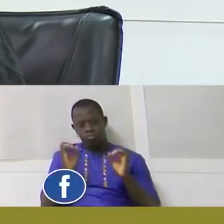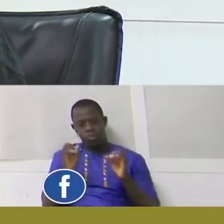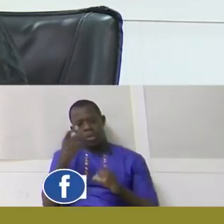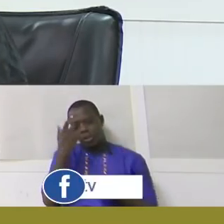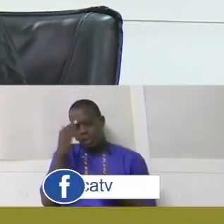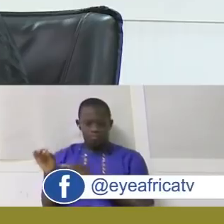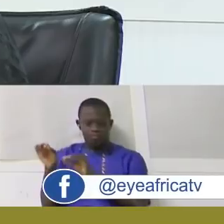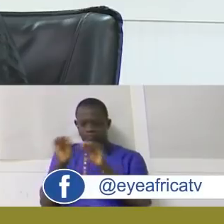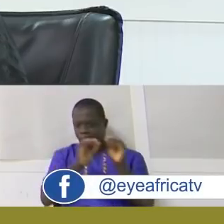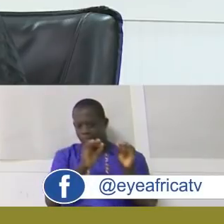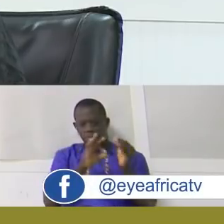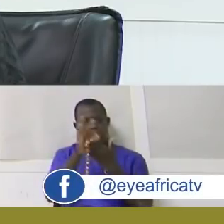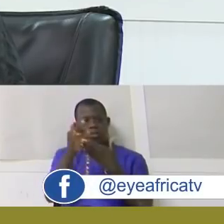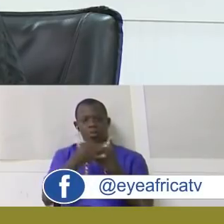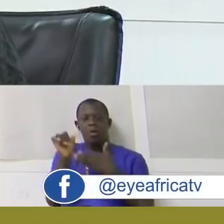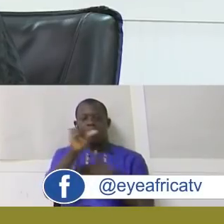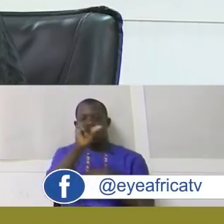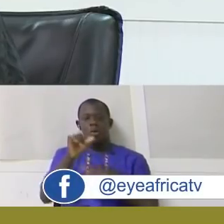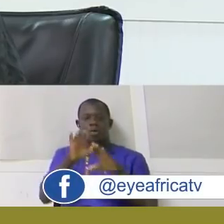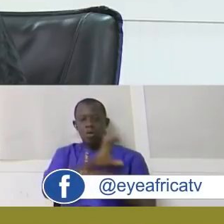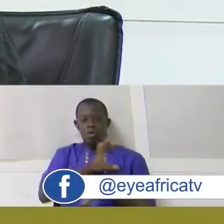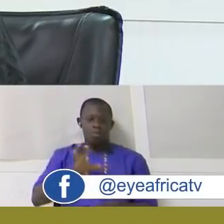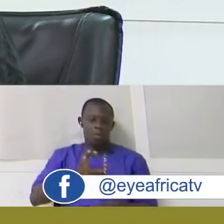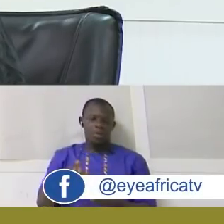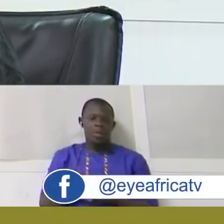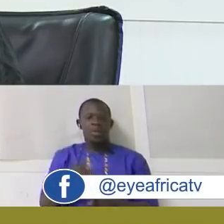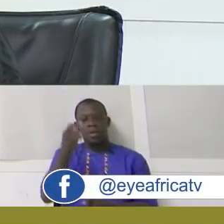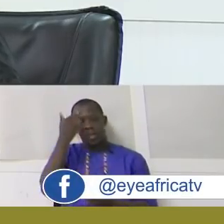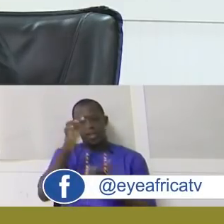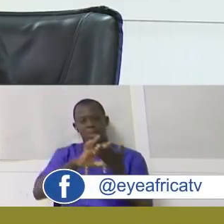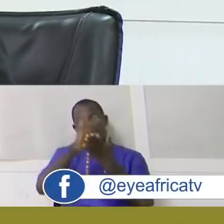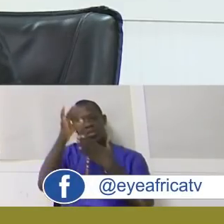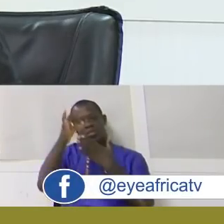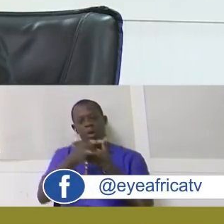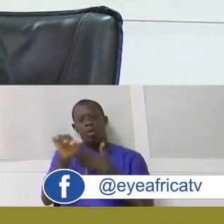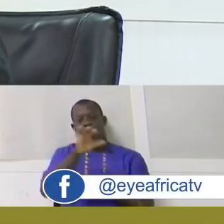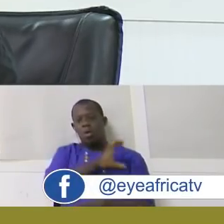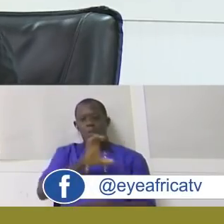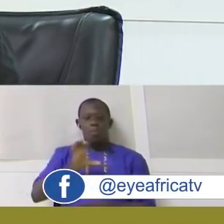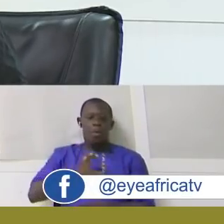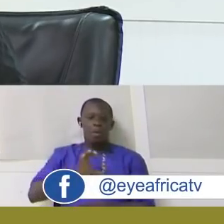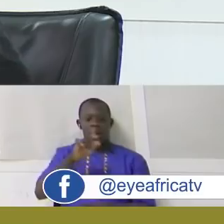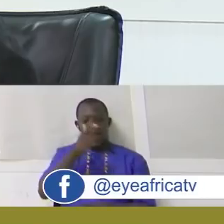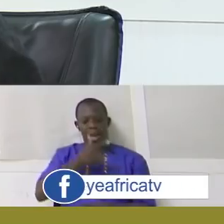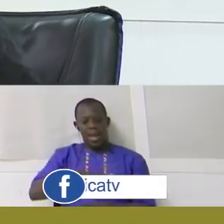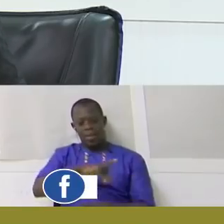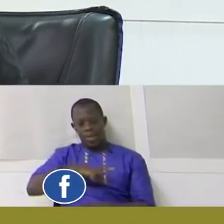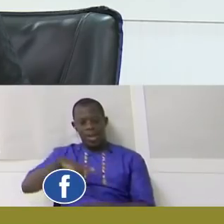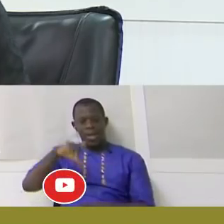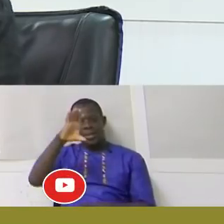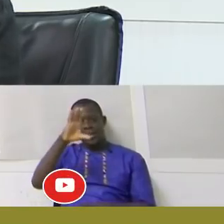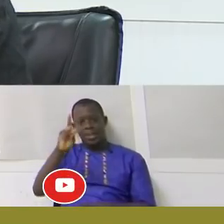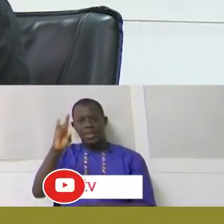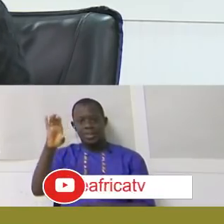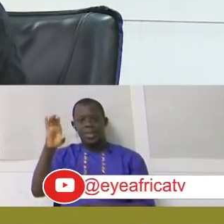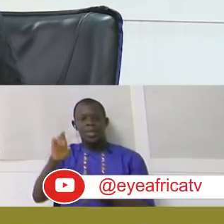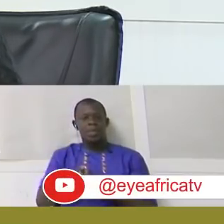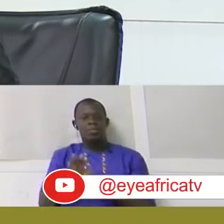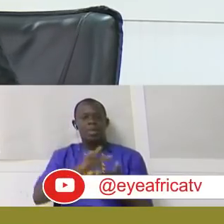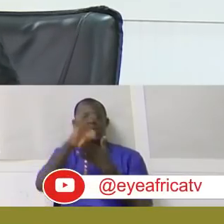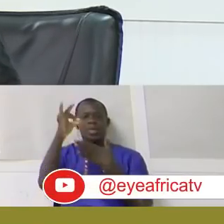and we relocated. Ñu toxu be ganaw lamen CDC. We went behind lamen CDC. Ma toxu suma xale yeb di